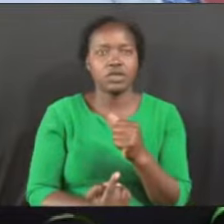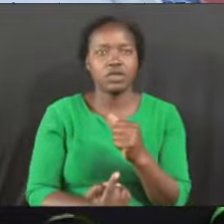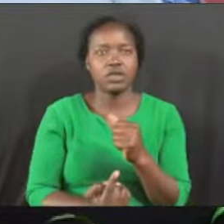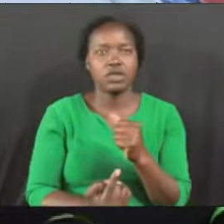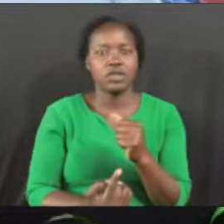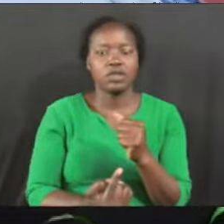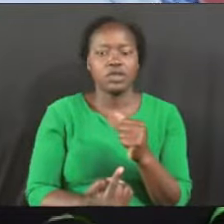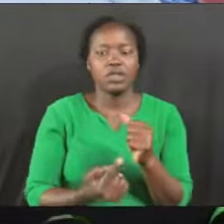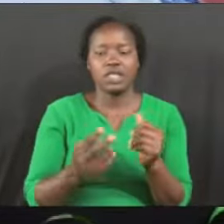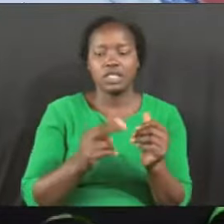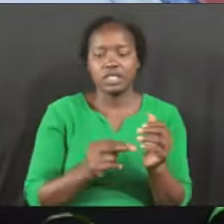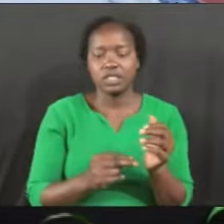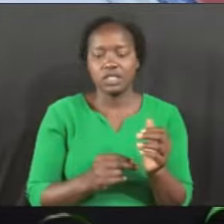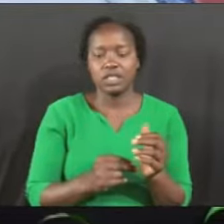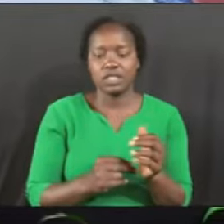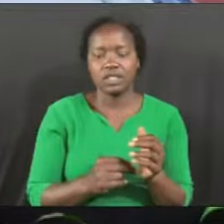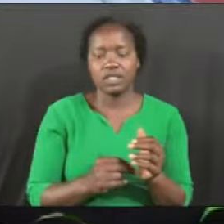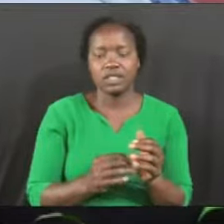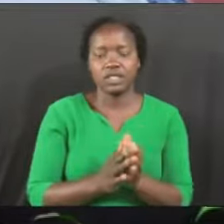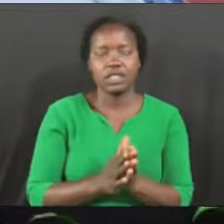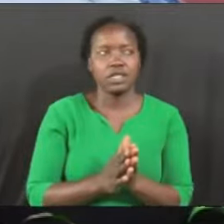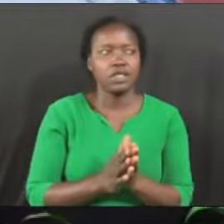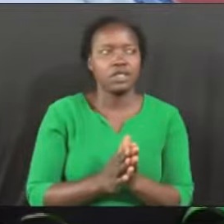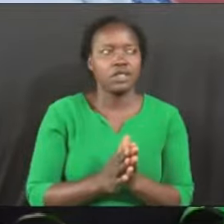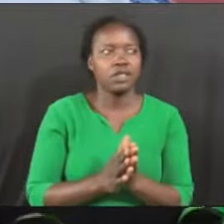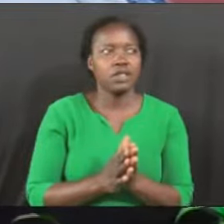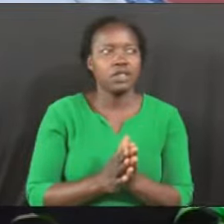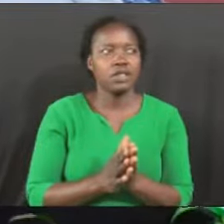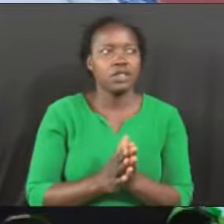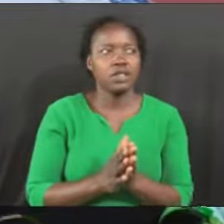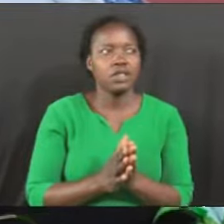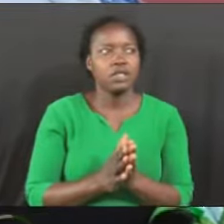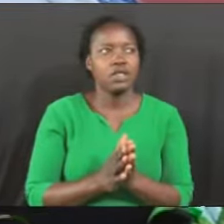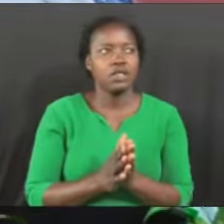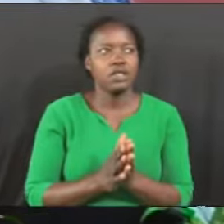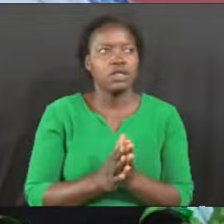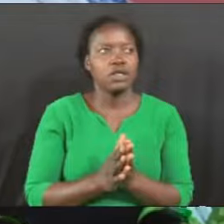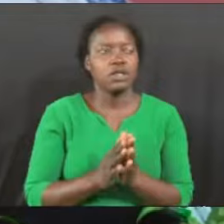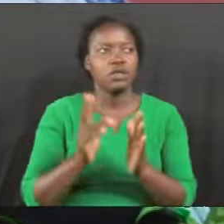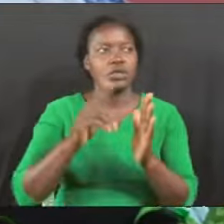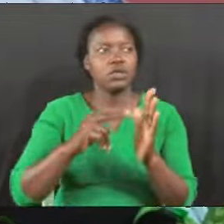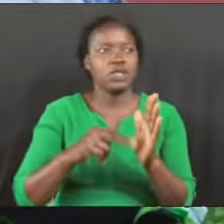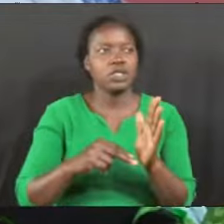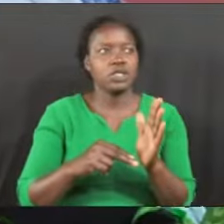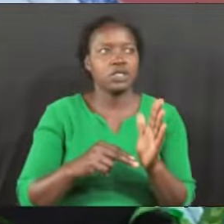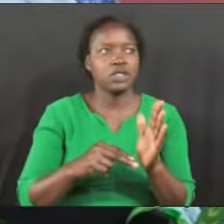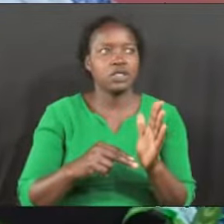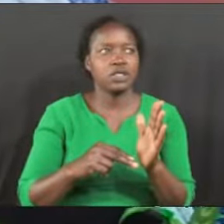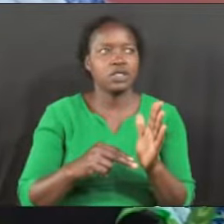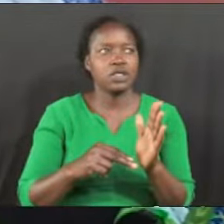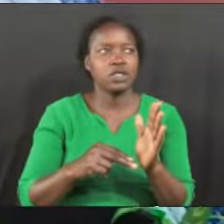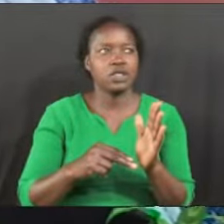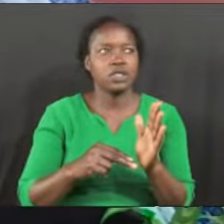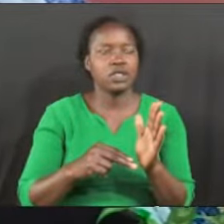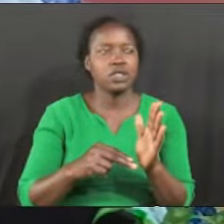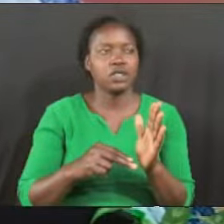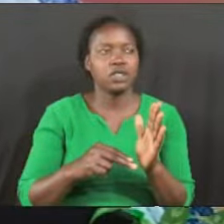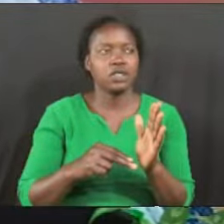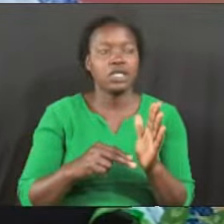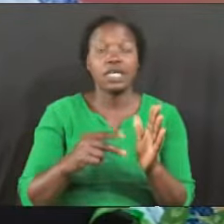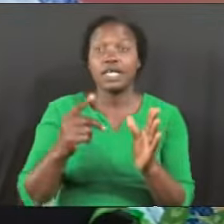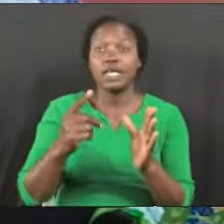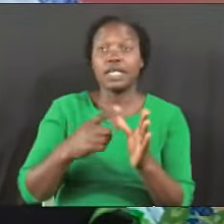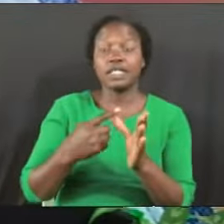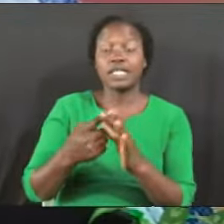here's what the Bible says invariably in the New King James Version. Then